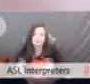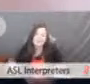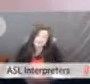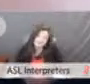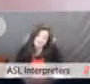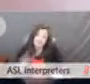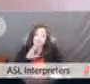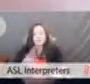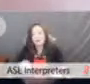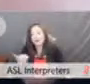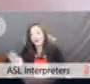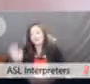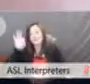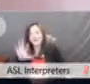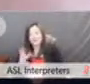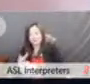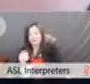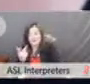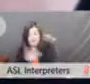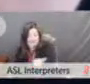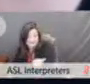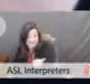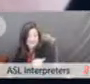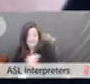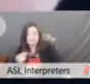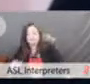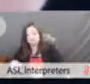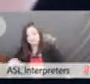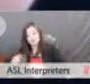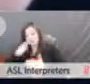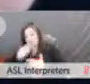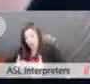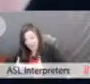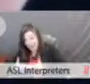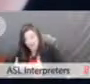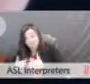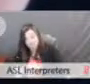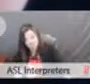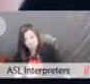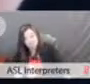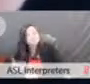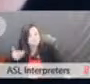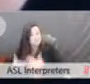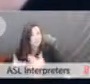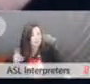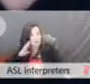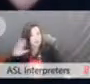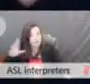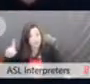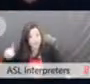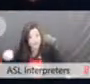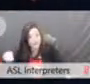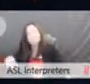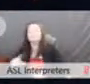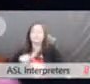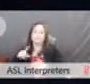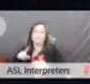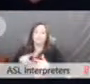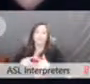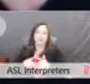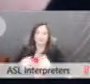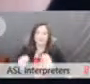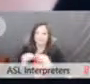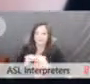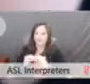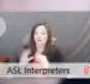If they take the vaccine and, they do well with it, which they're likely to, more of